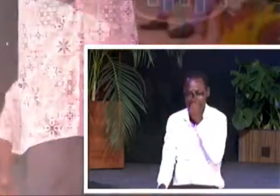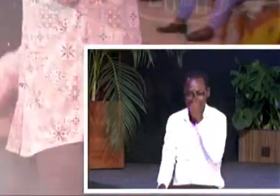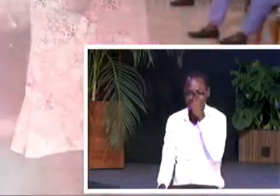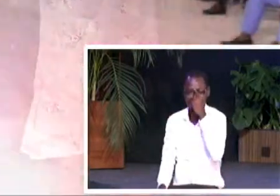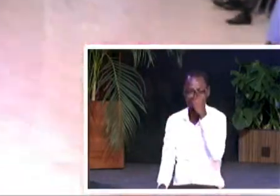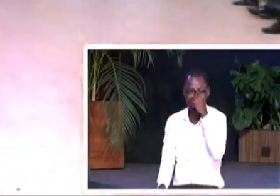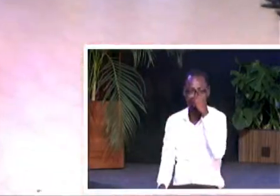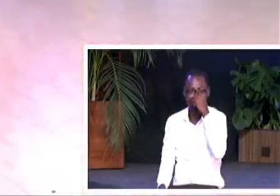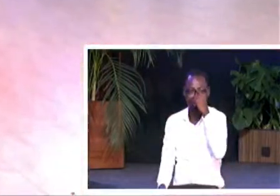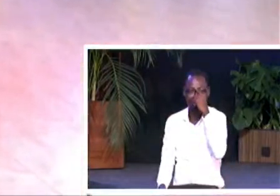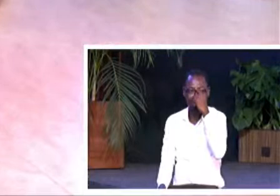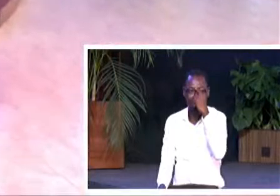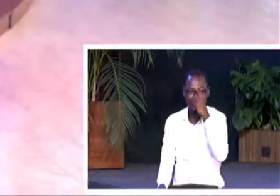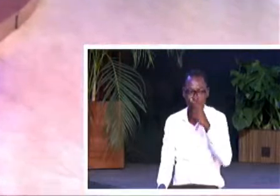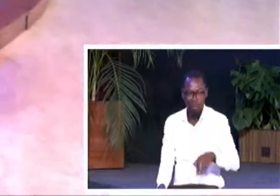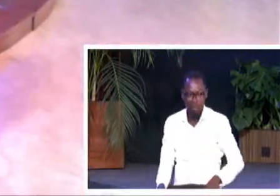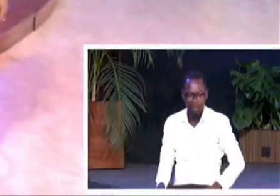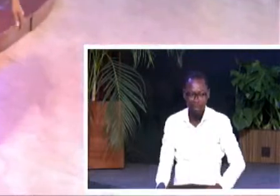She said she will put her name in challenge.